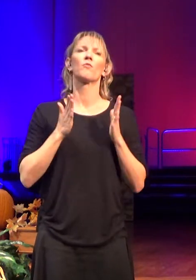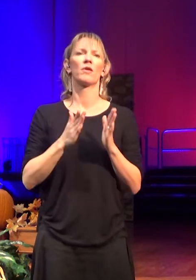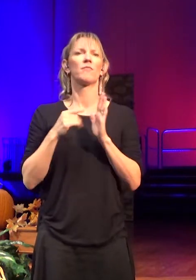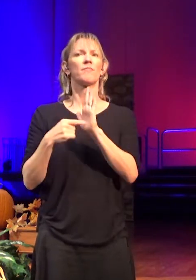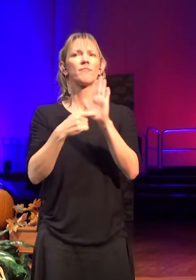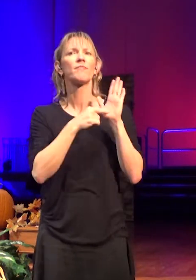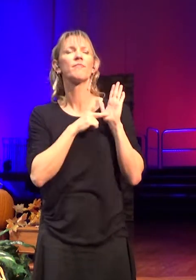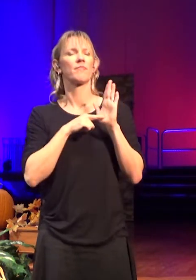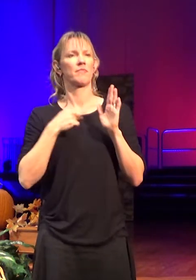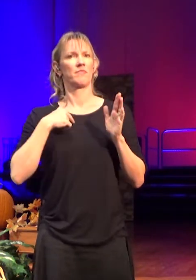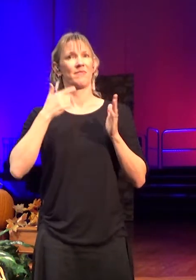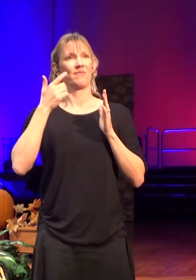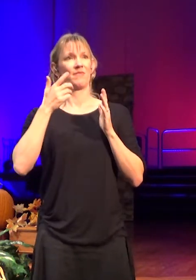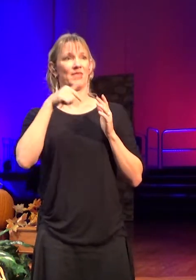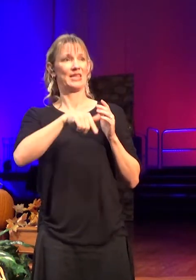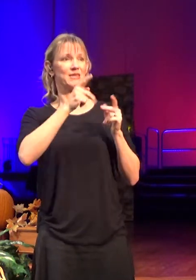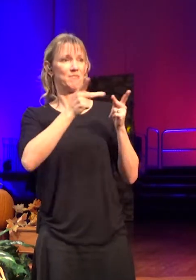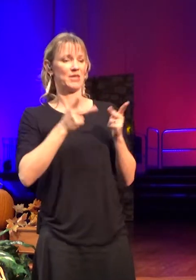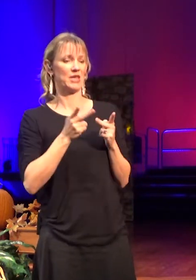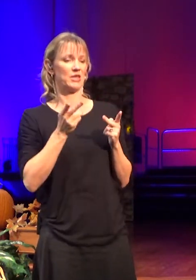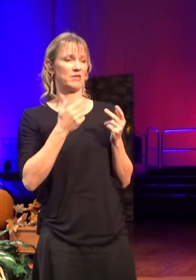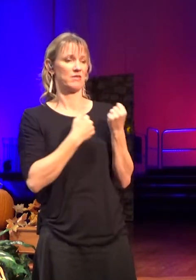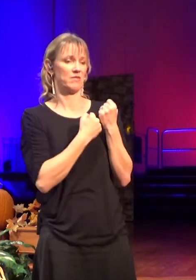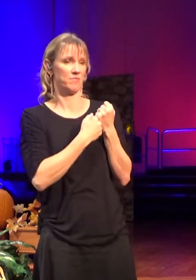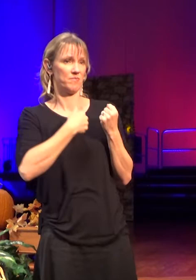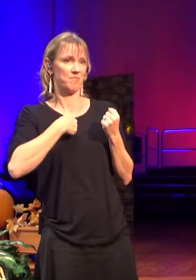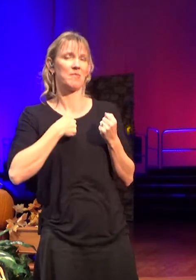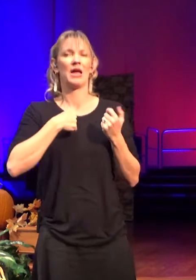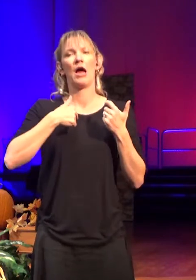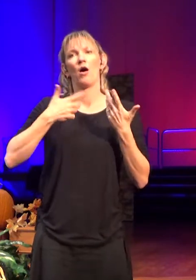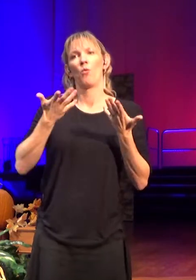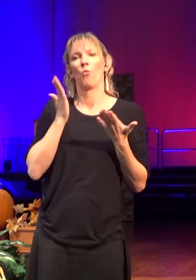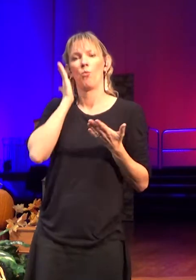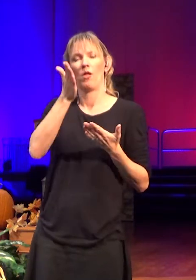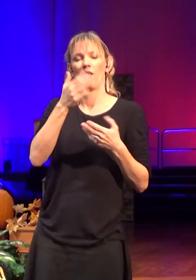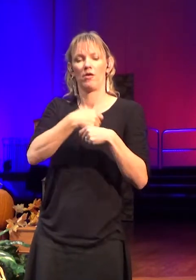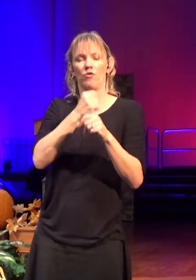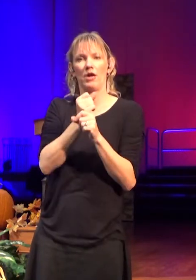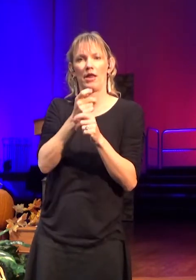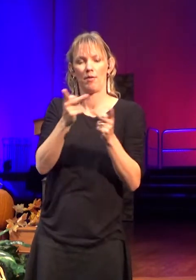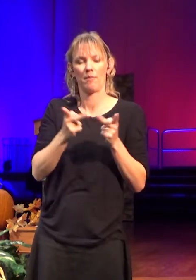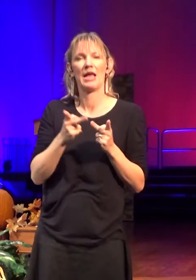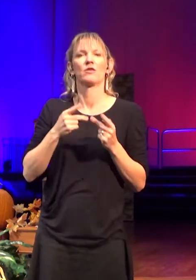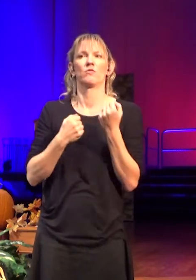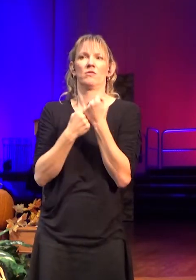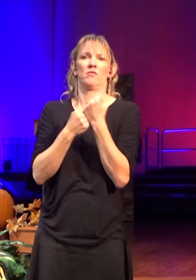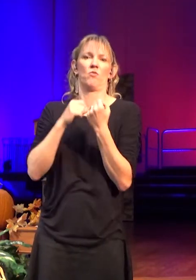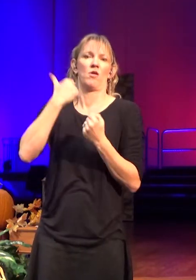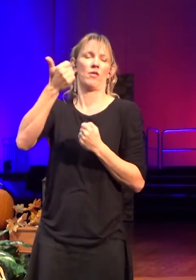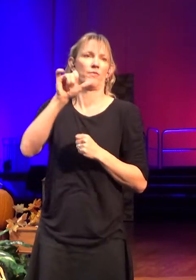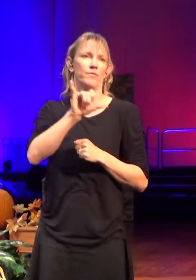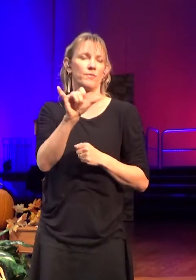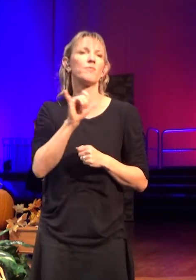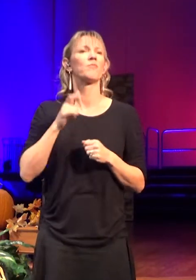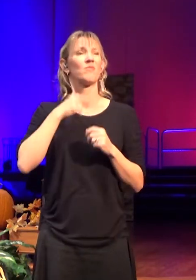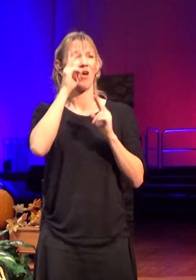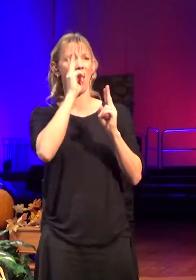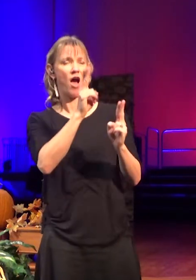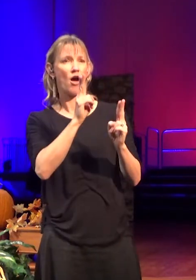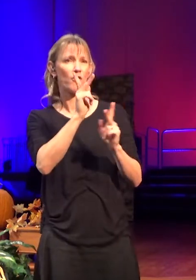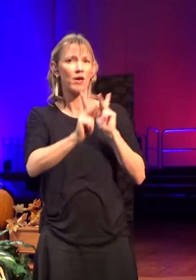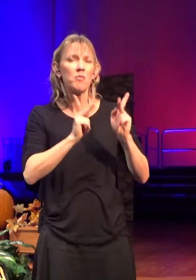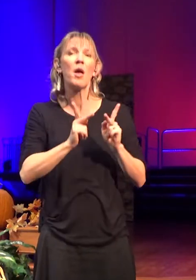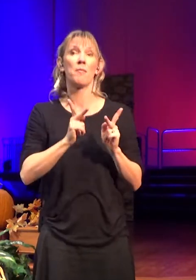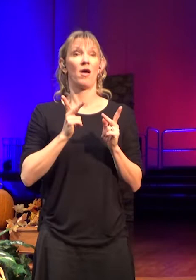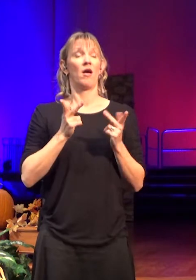way to be a beacon of light, to say, I've been served by this place, I'm going to create an environment to help serve others. It's a wonderful thing to do, and that thing of